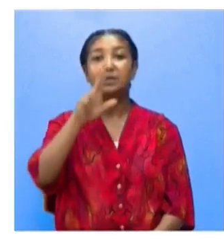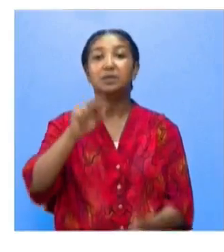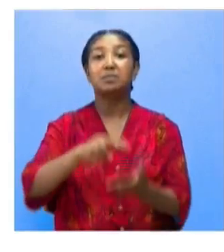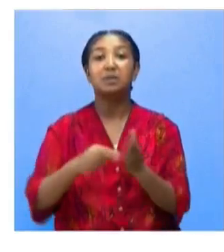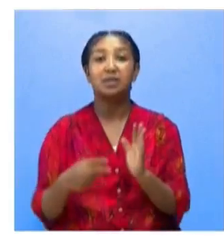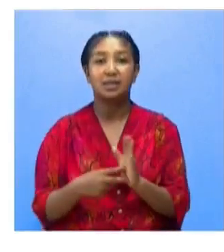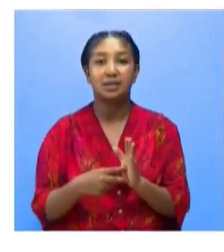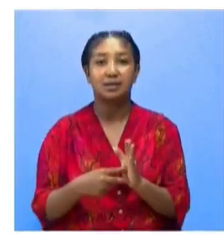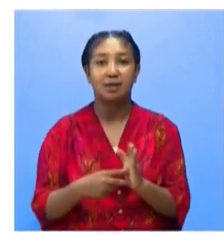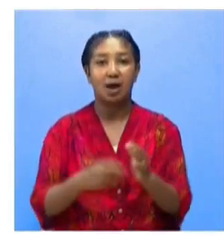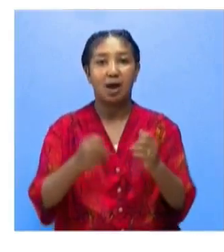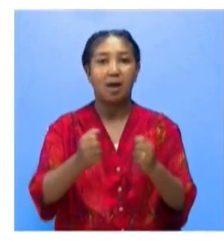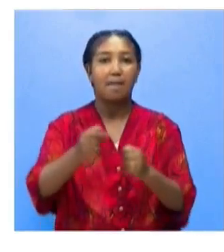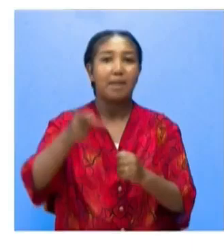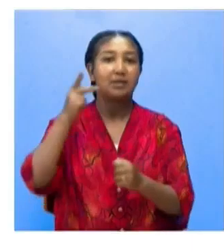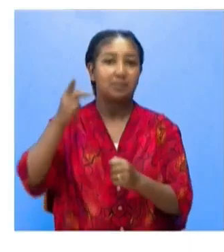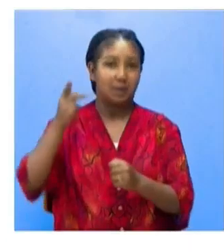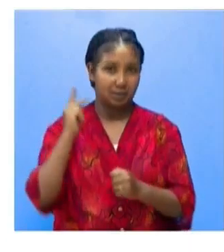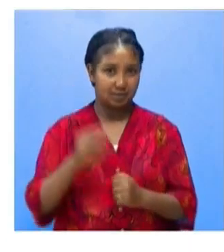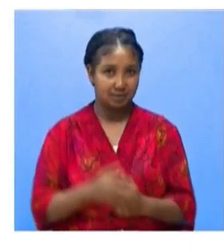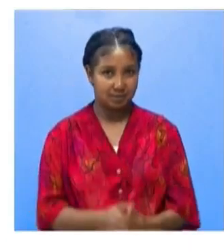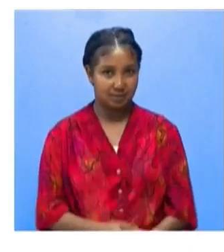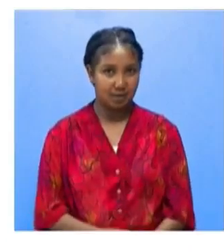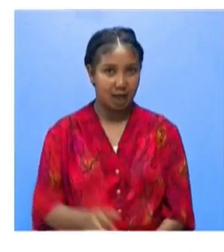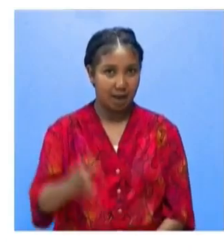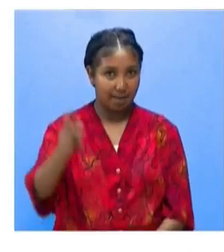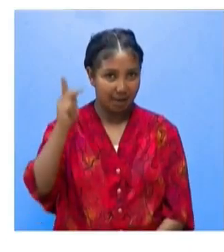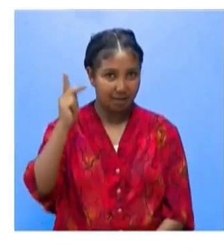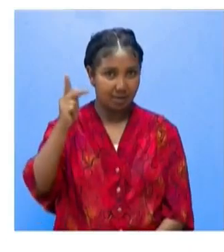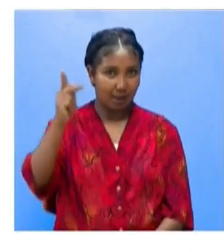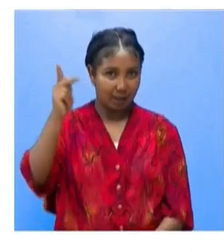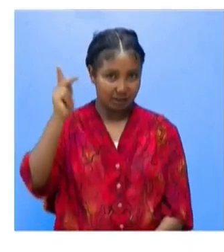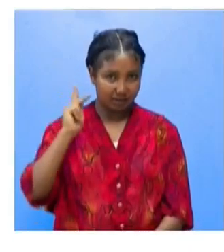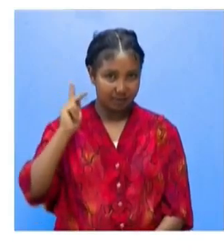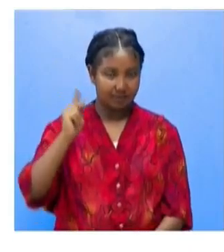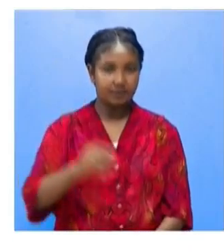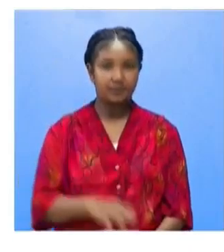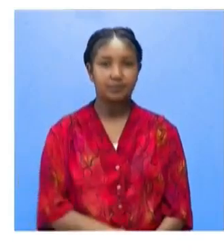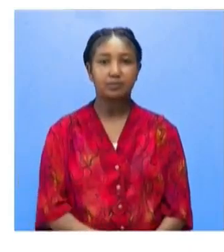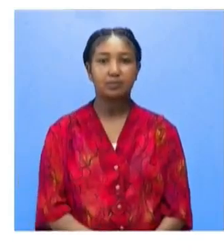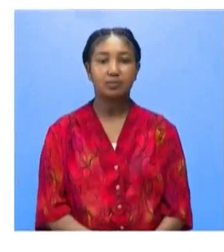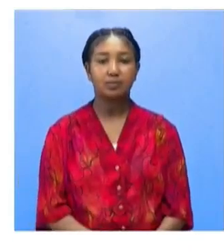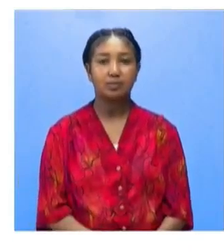means past participle. Past participle.